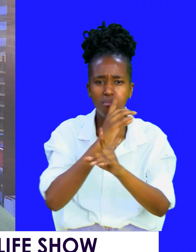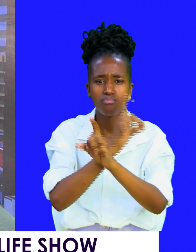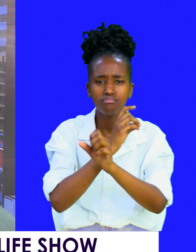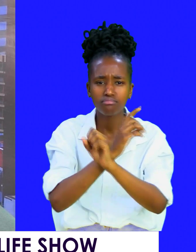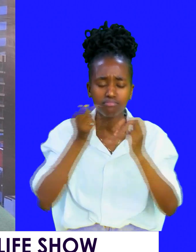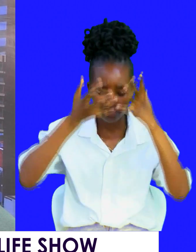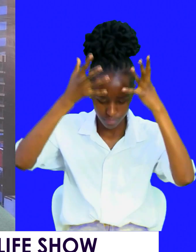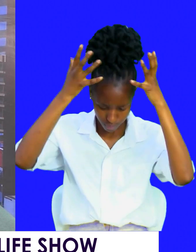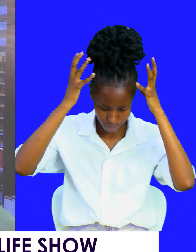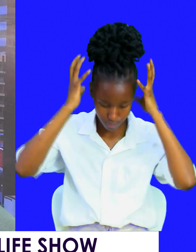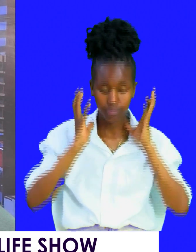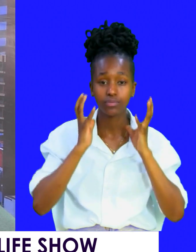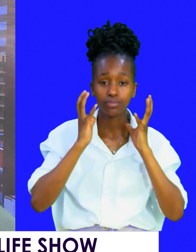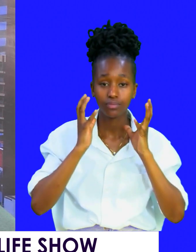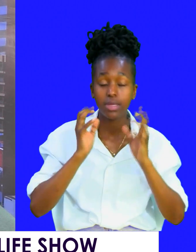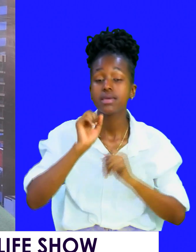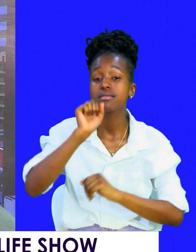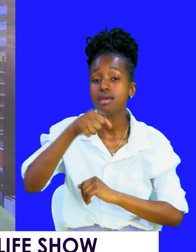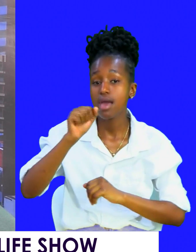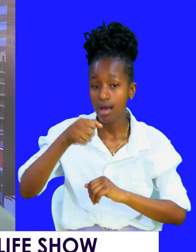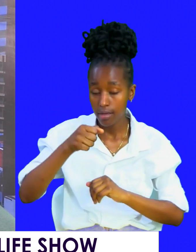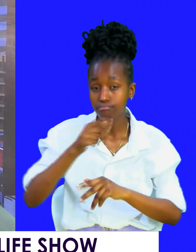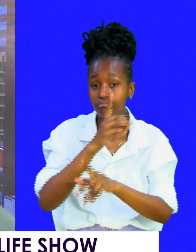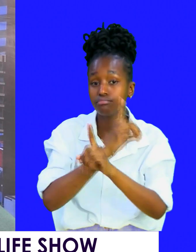Yeah, the helmet.